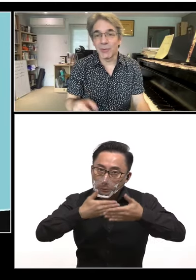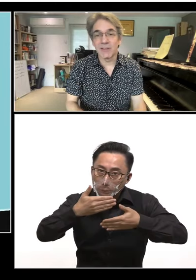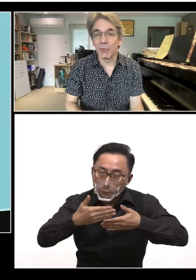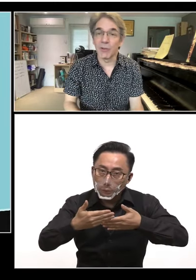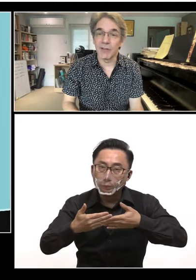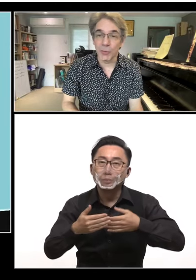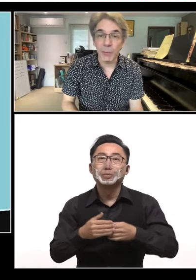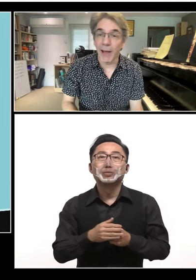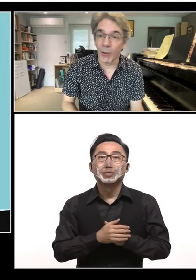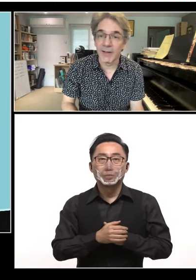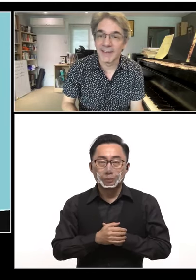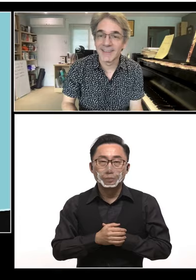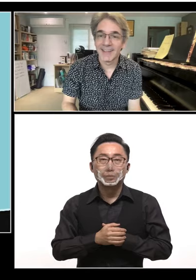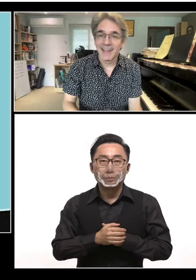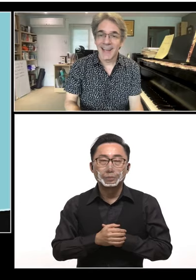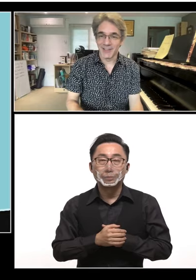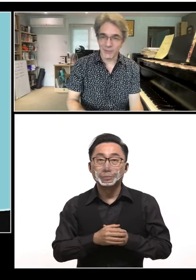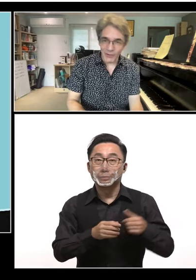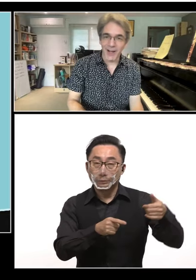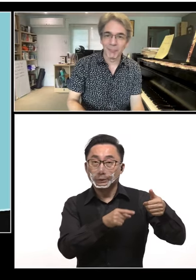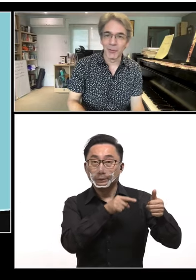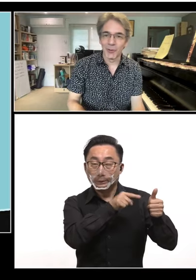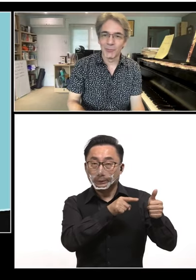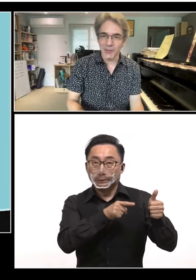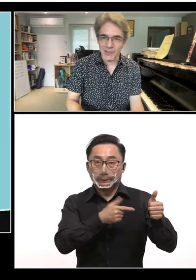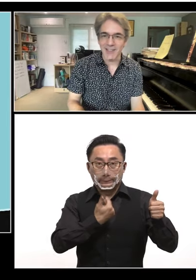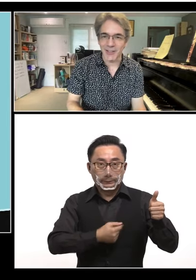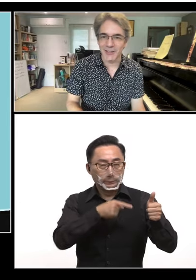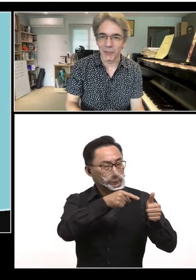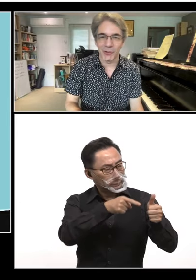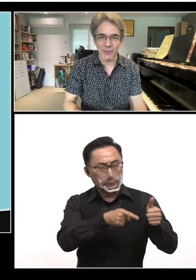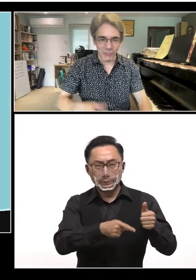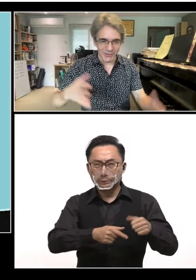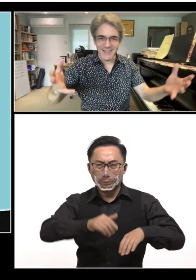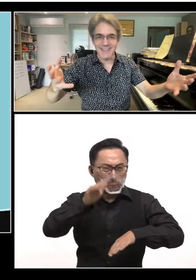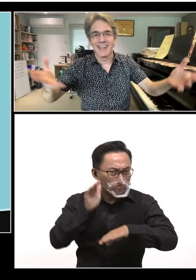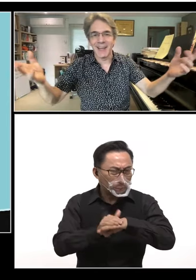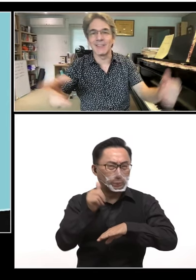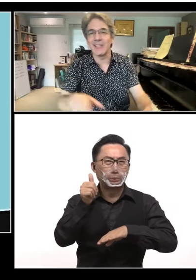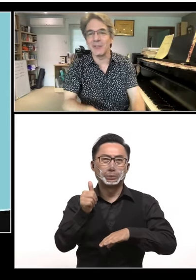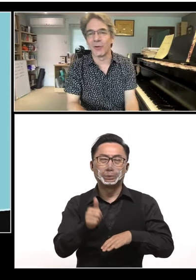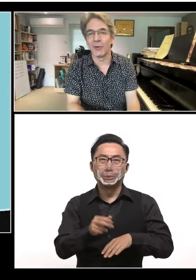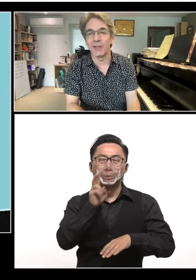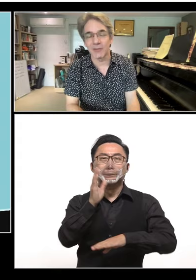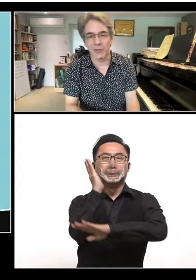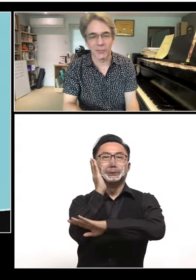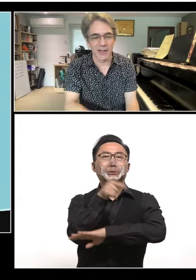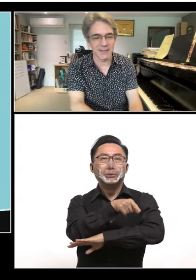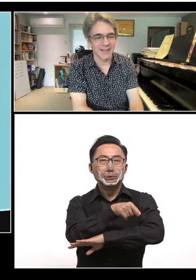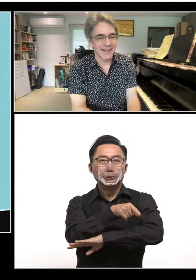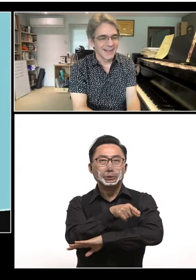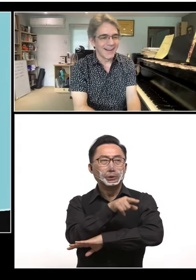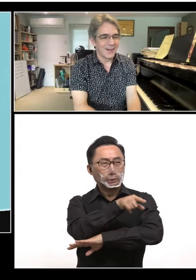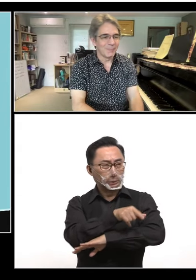I was with someone with a superpower. And it's very humble when you're teaching someone whose abilities exceed your own in certain